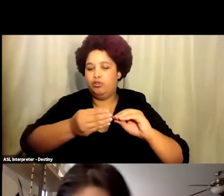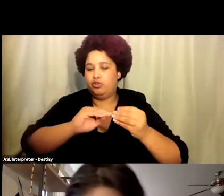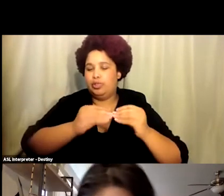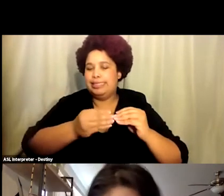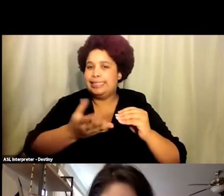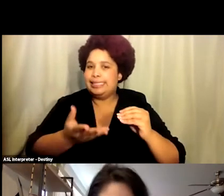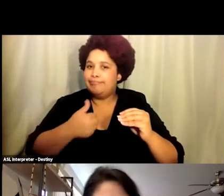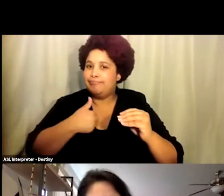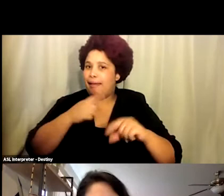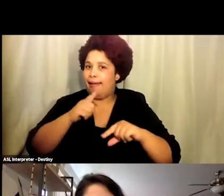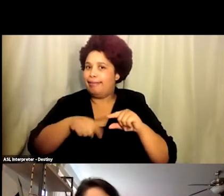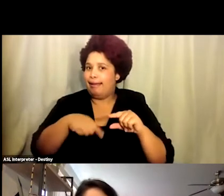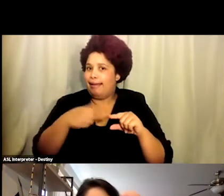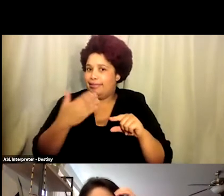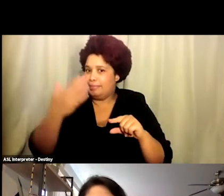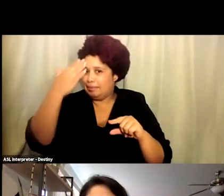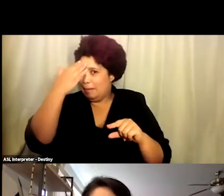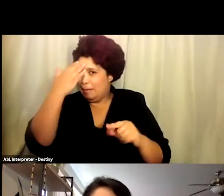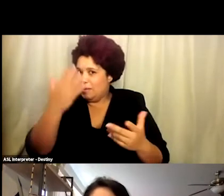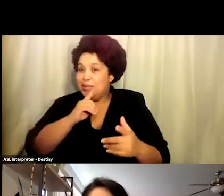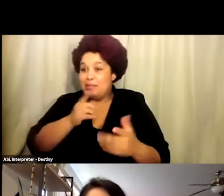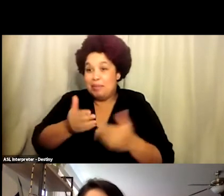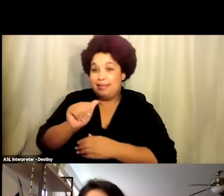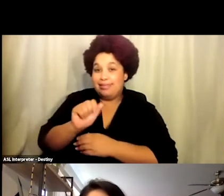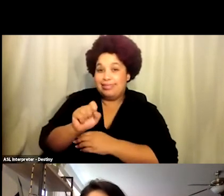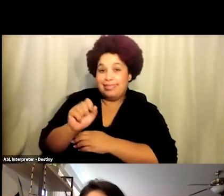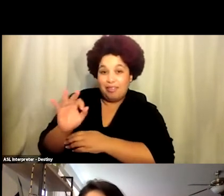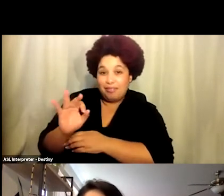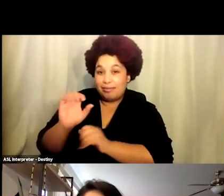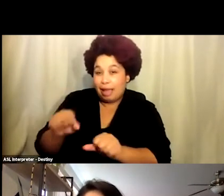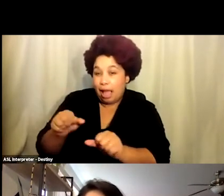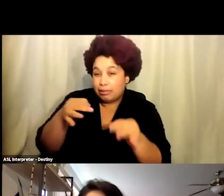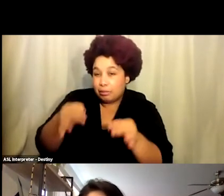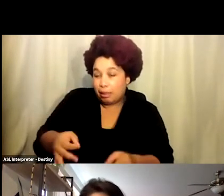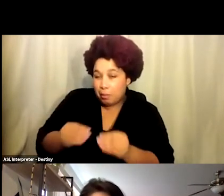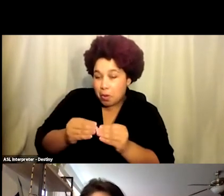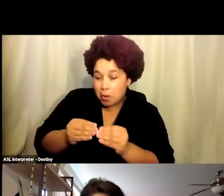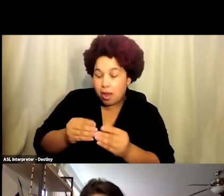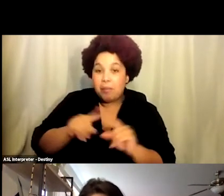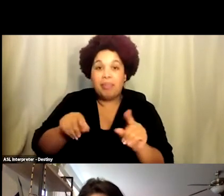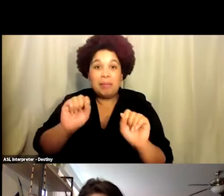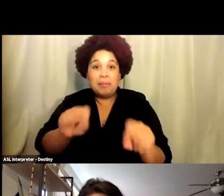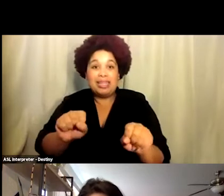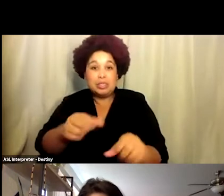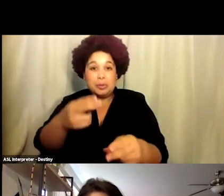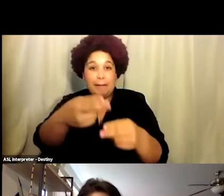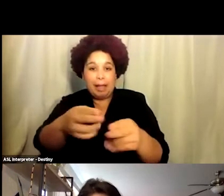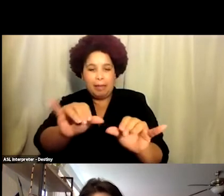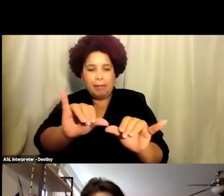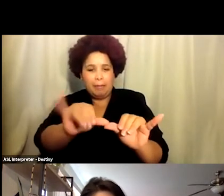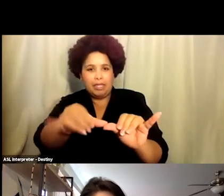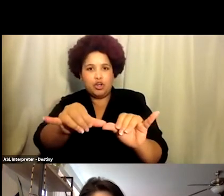an area that I can speak to, but maybe Assaf can. But I can say the ability to name and measure